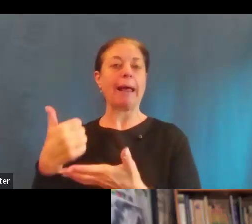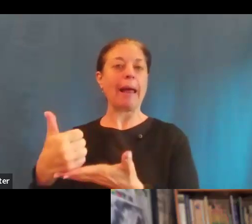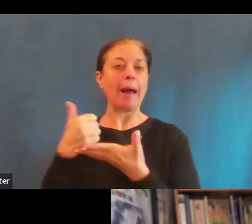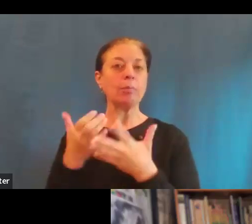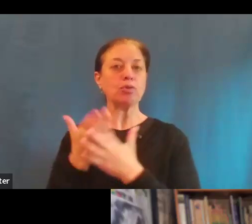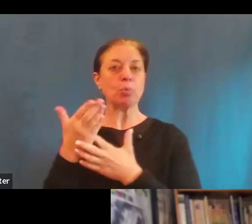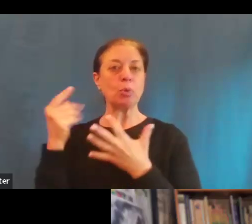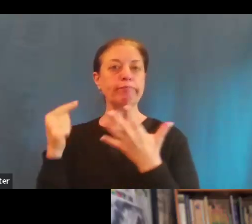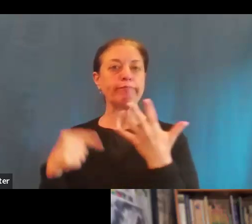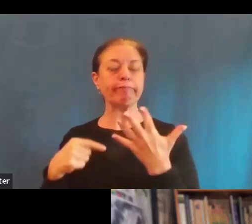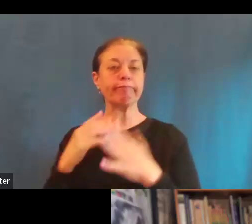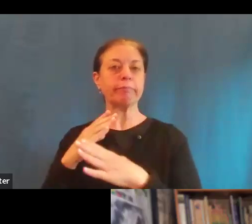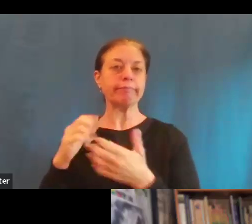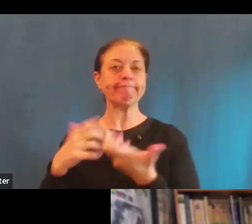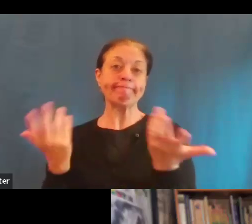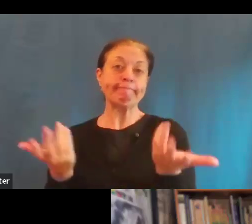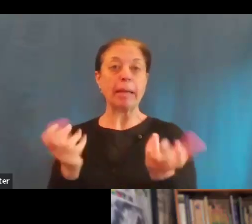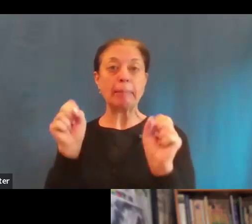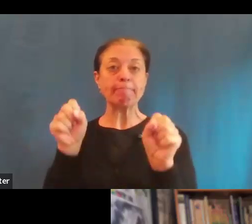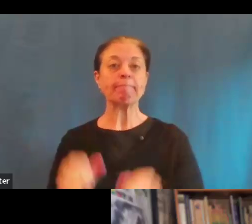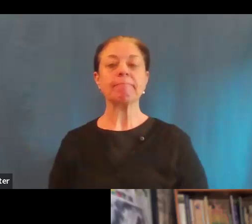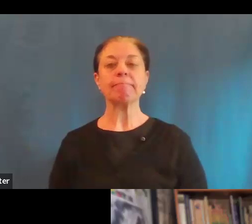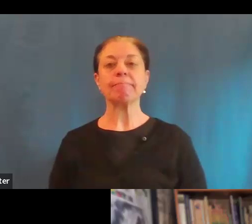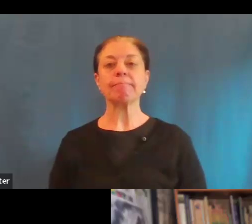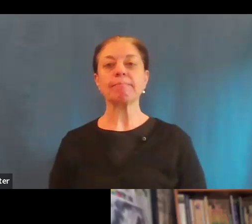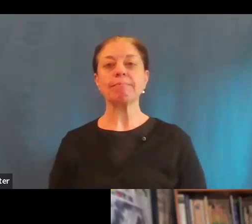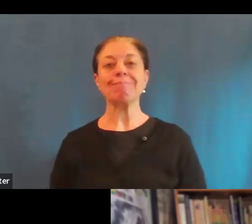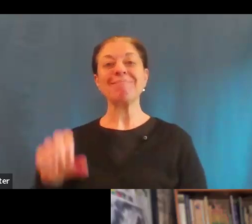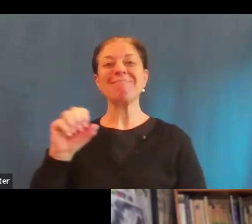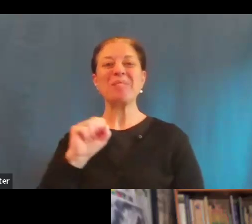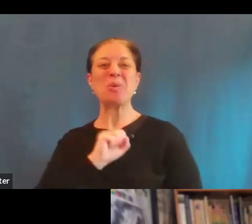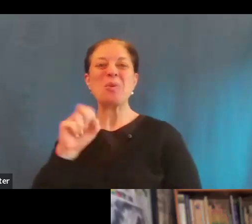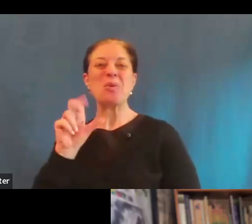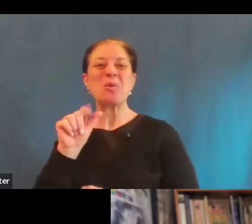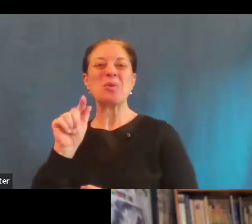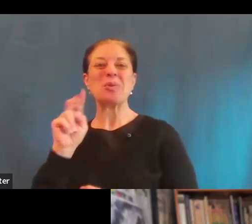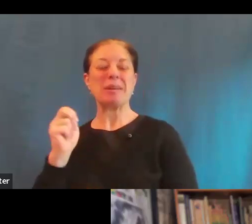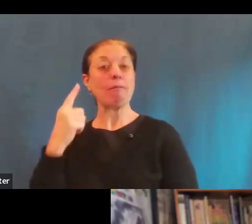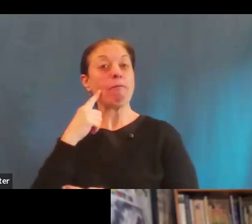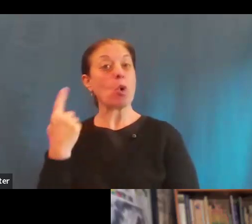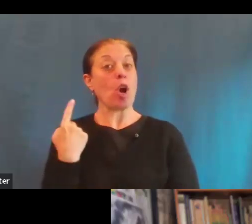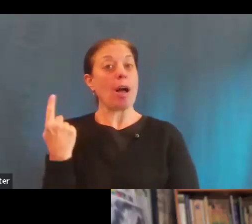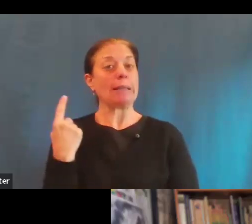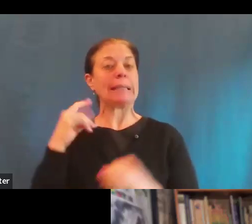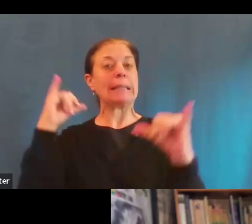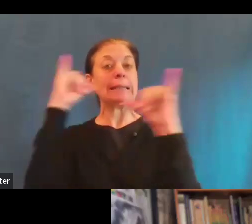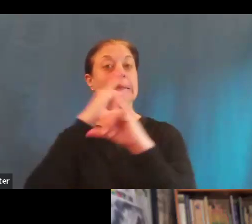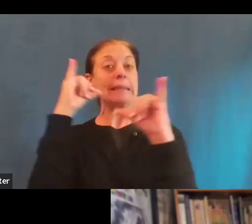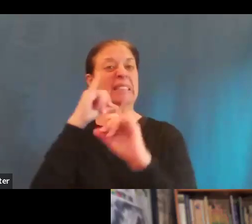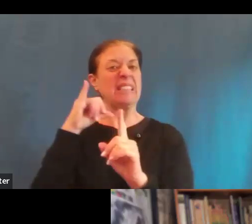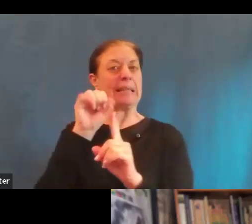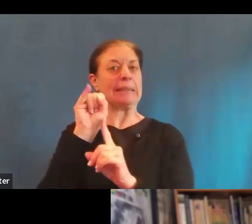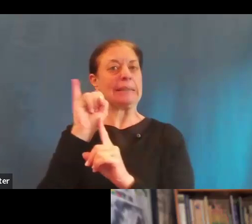through these things too. But yeah. Yeah. I think for us, silly is an